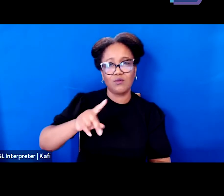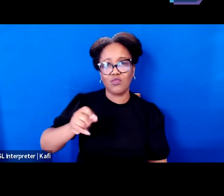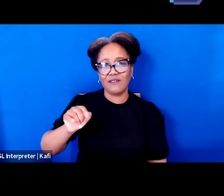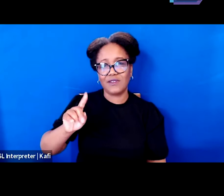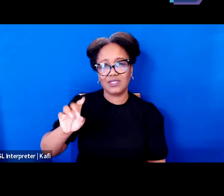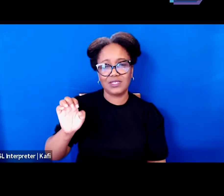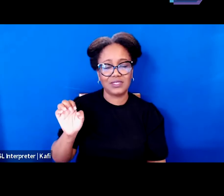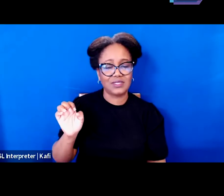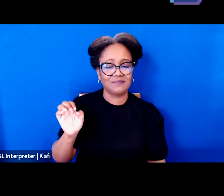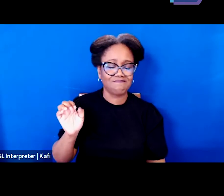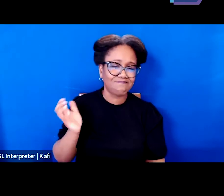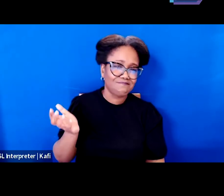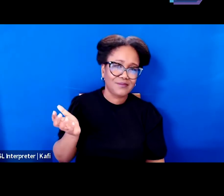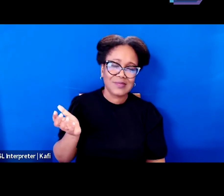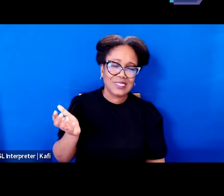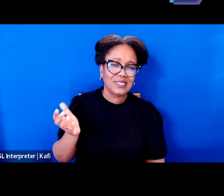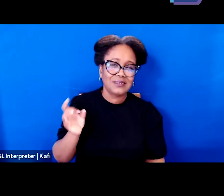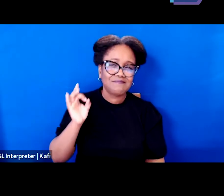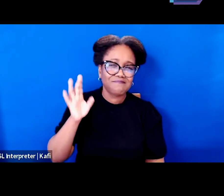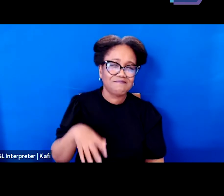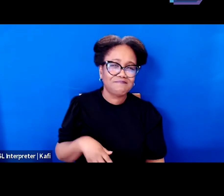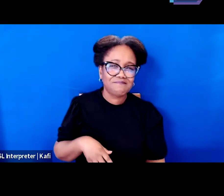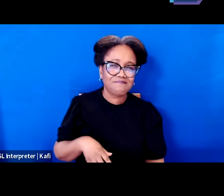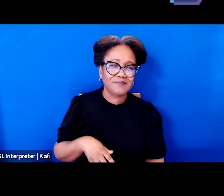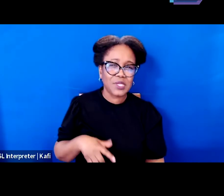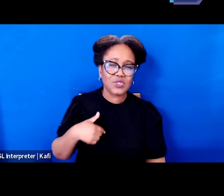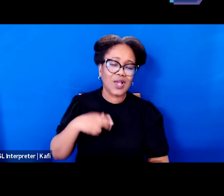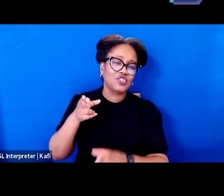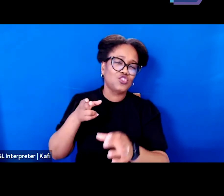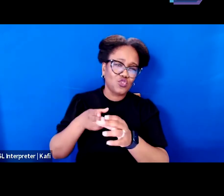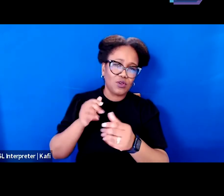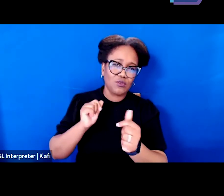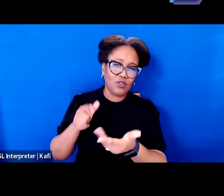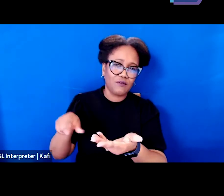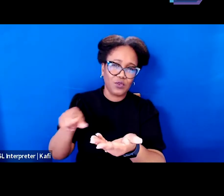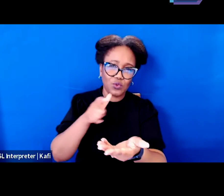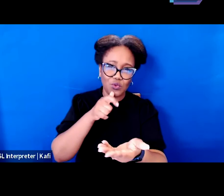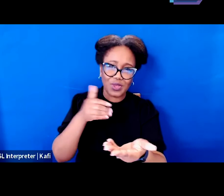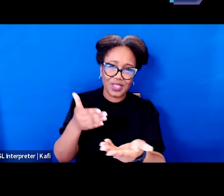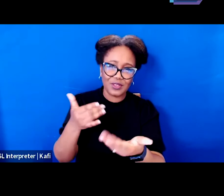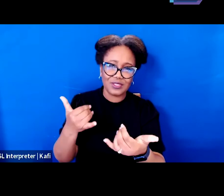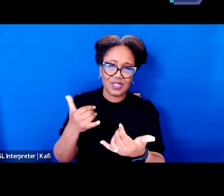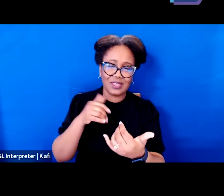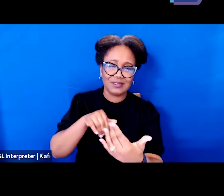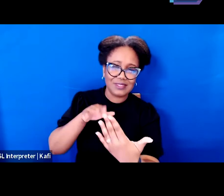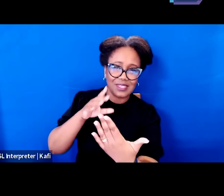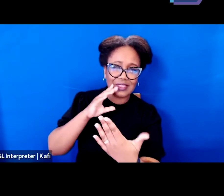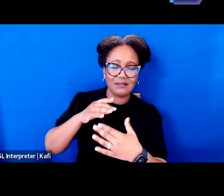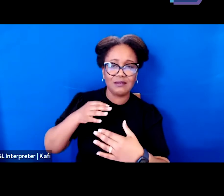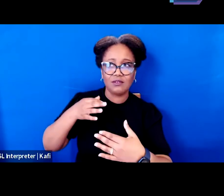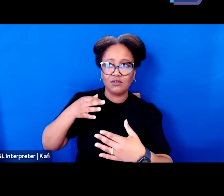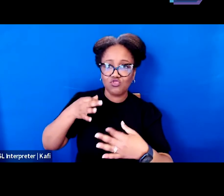dispossess those who are here as temporary foreign workers, for example, the laws and the policies that then would